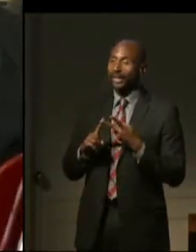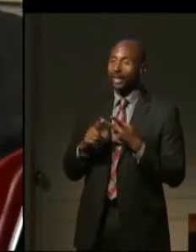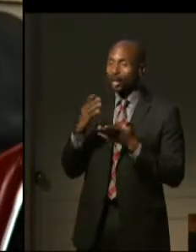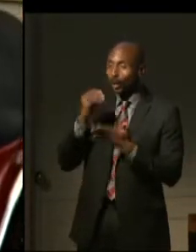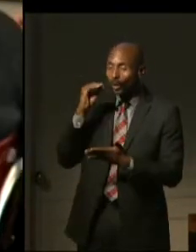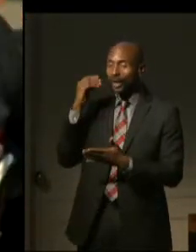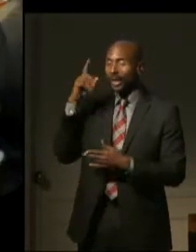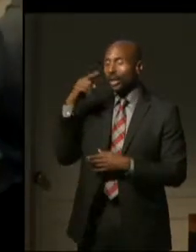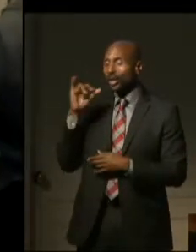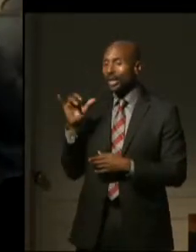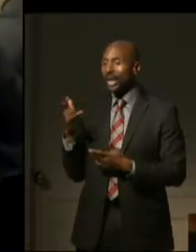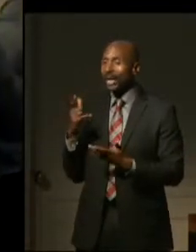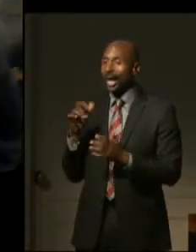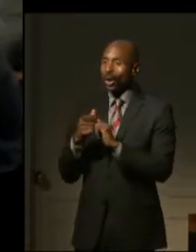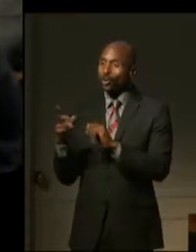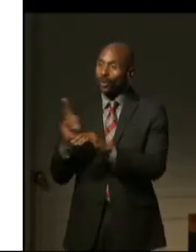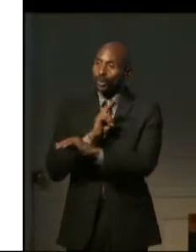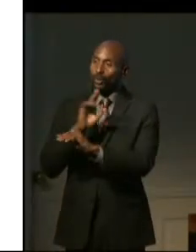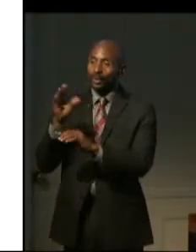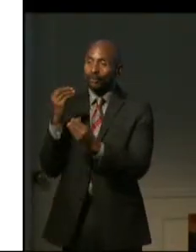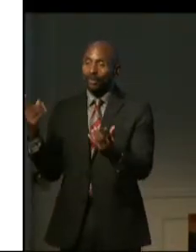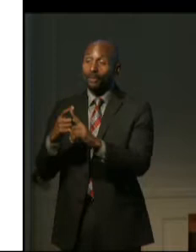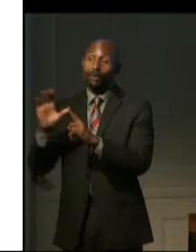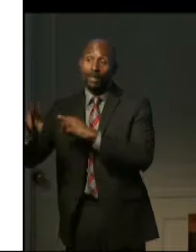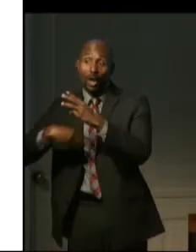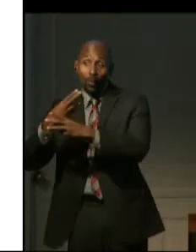and how do I know if my students are learning?